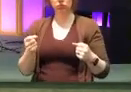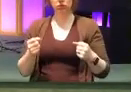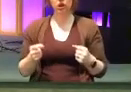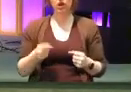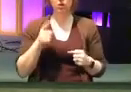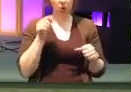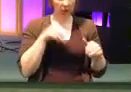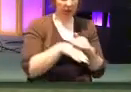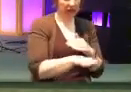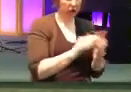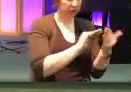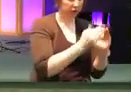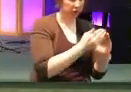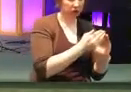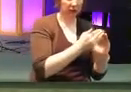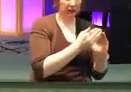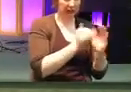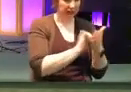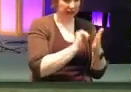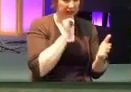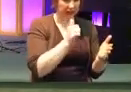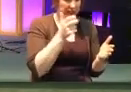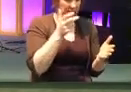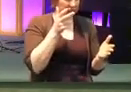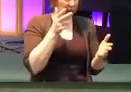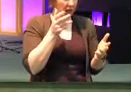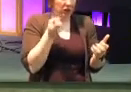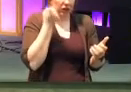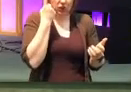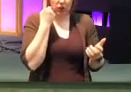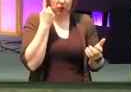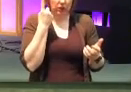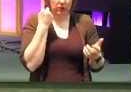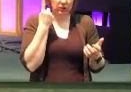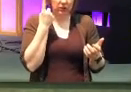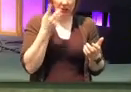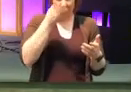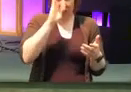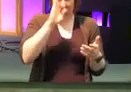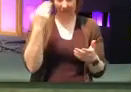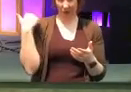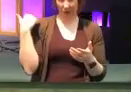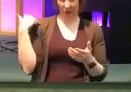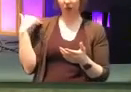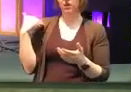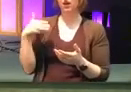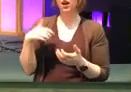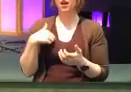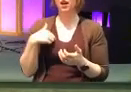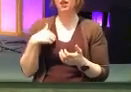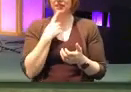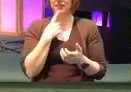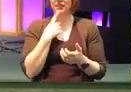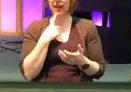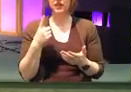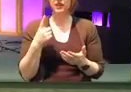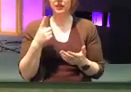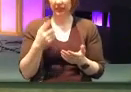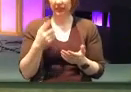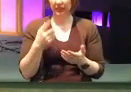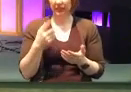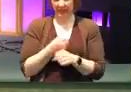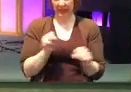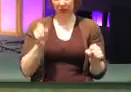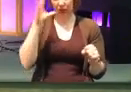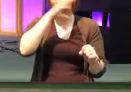that had not experienced Pentecost before, I would dare say that it's safe to assume